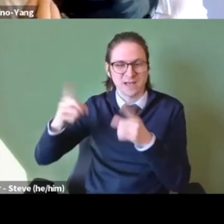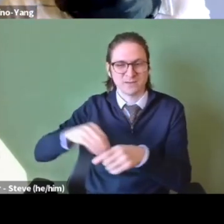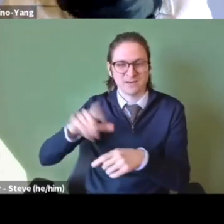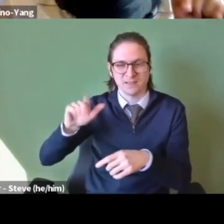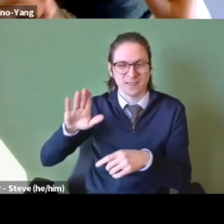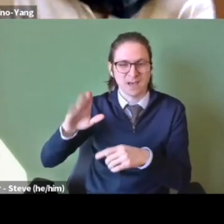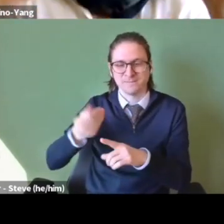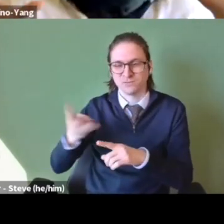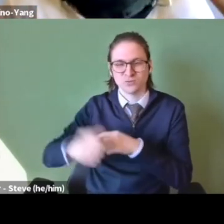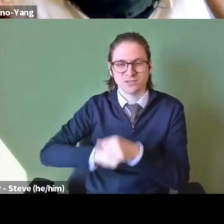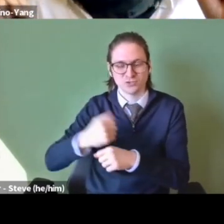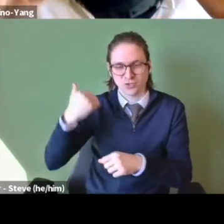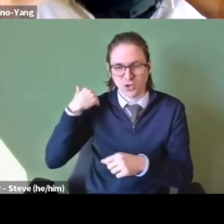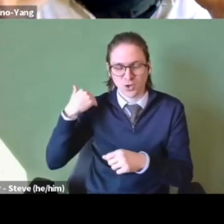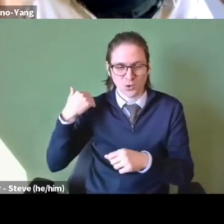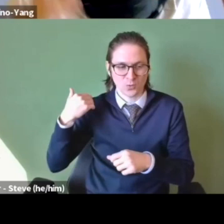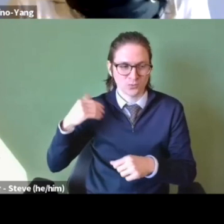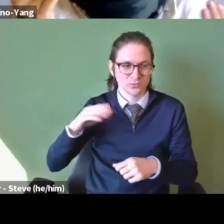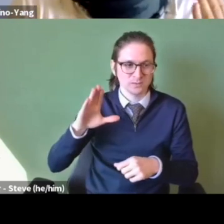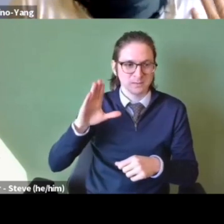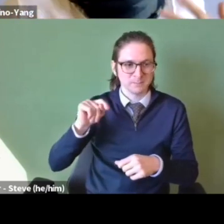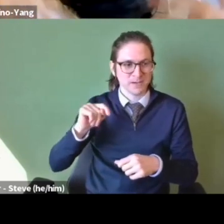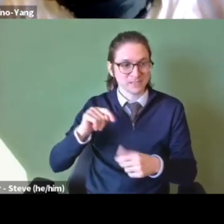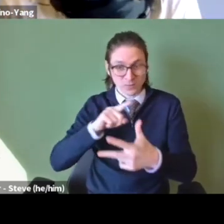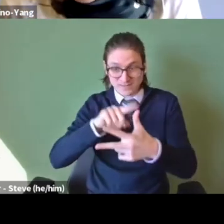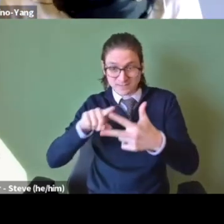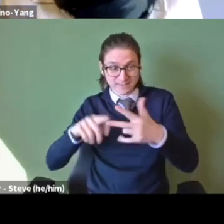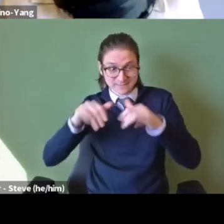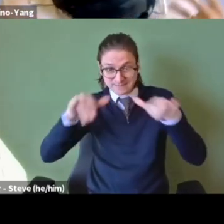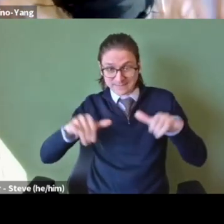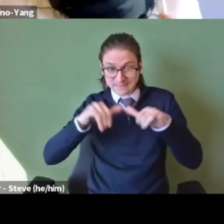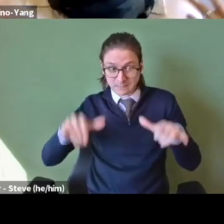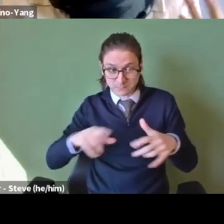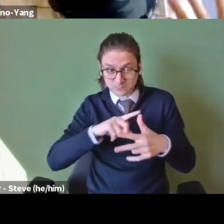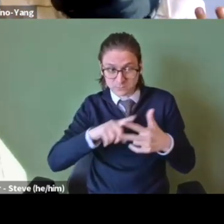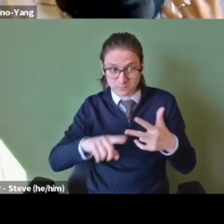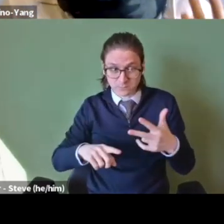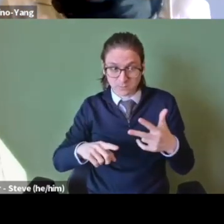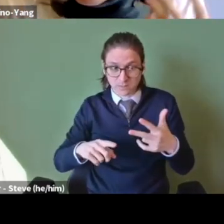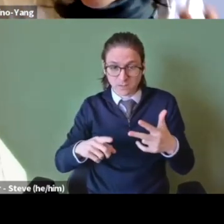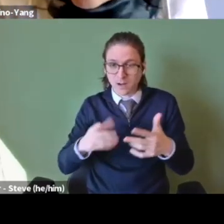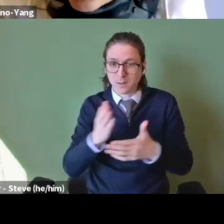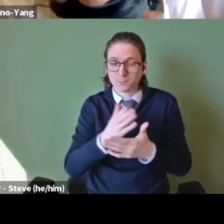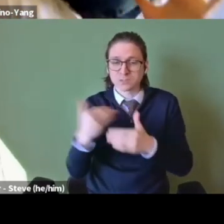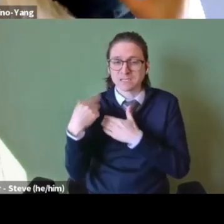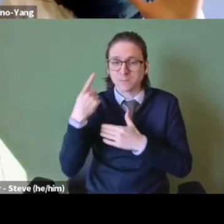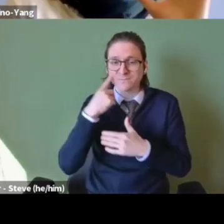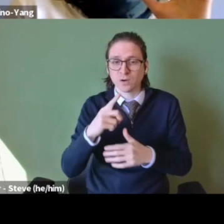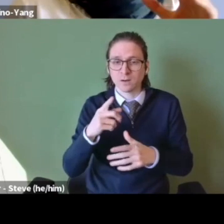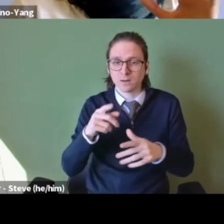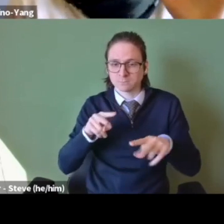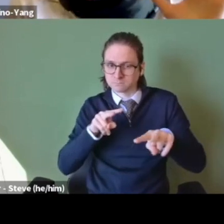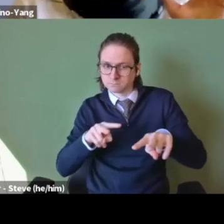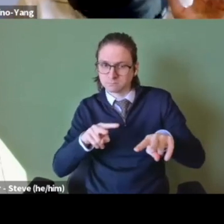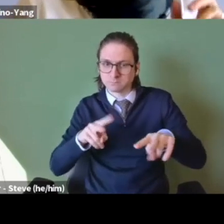these systems, that kind of thing, is part of both error monitoring, right? When you're learning a problem or you're doing something and you think, oh wait,